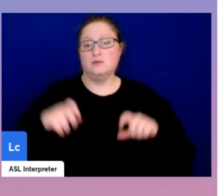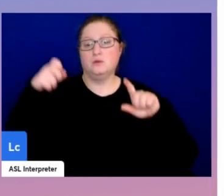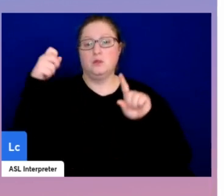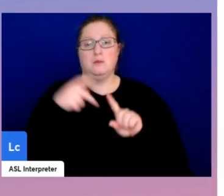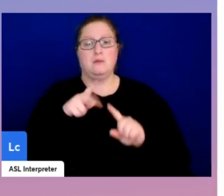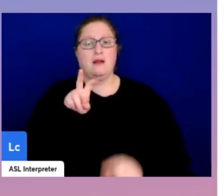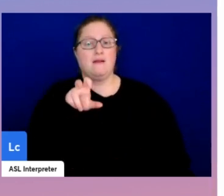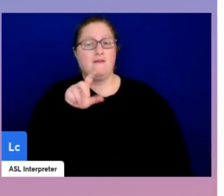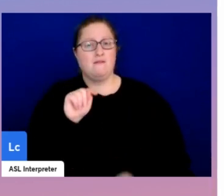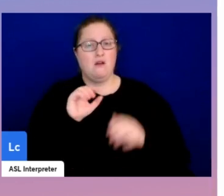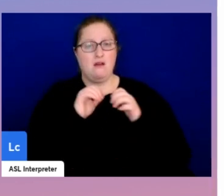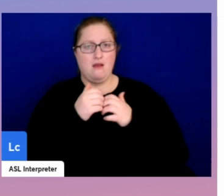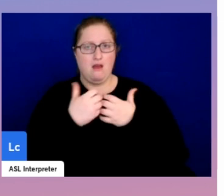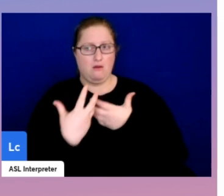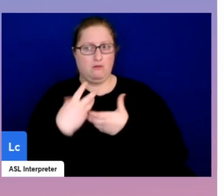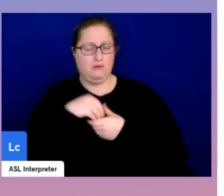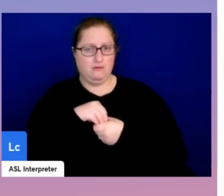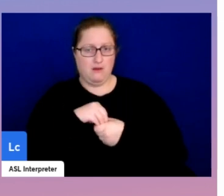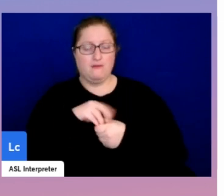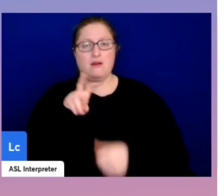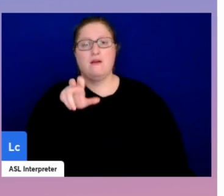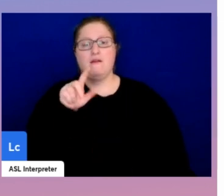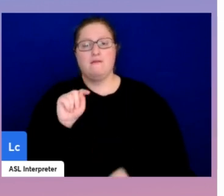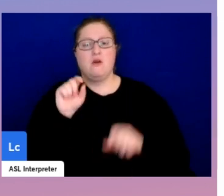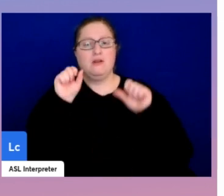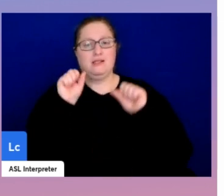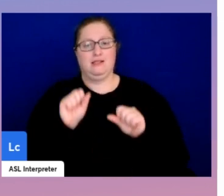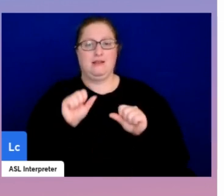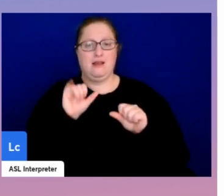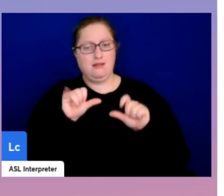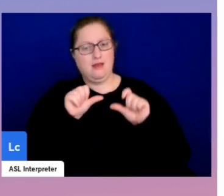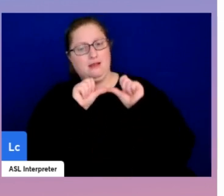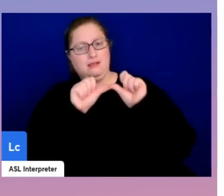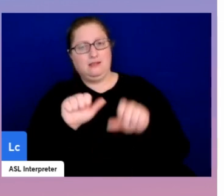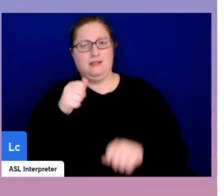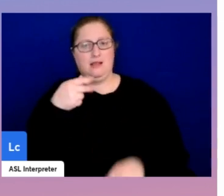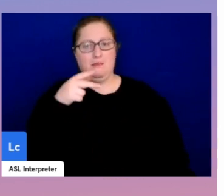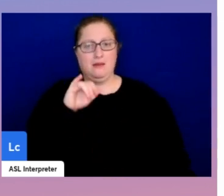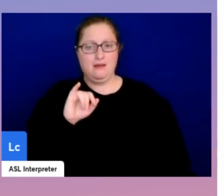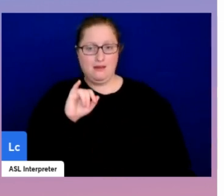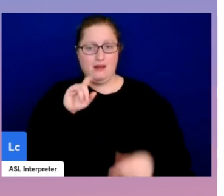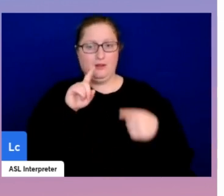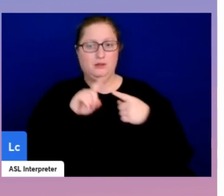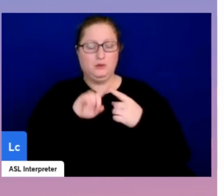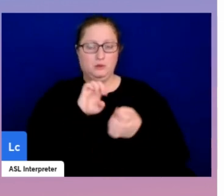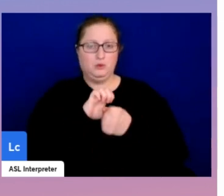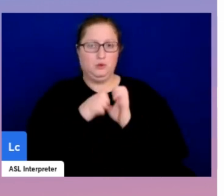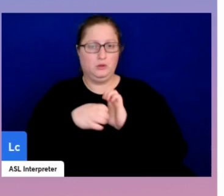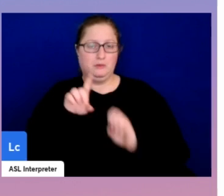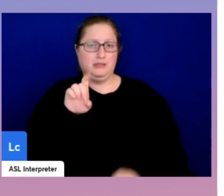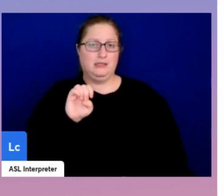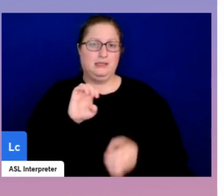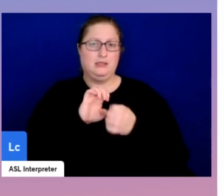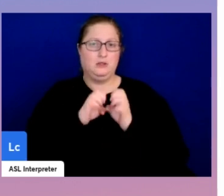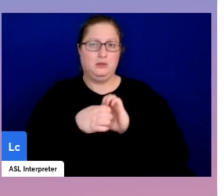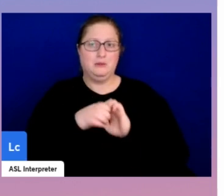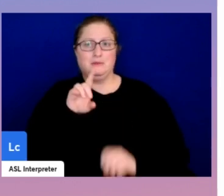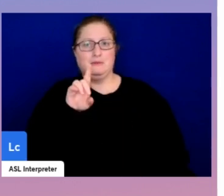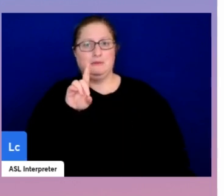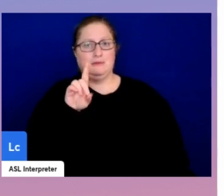fits into this picture is Vault can sort of be that sort of consistent API, if you will, to encrypt and decrypt data